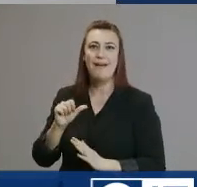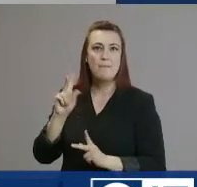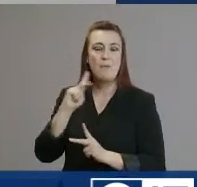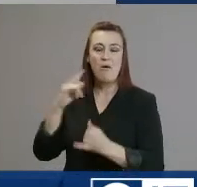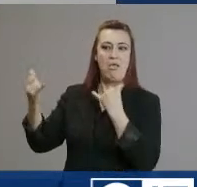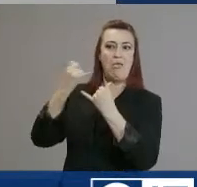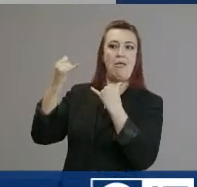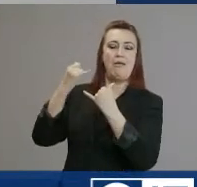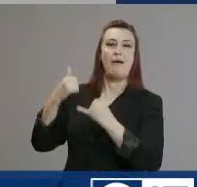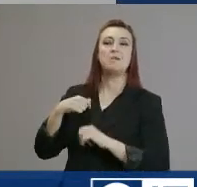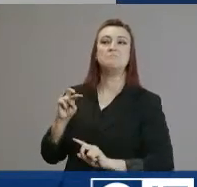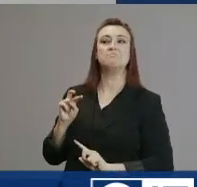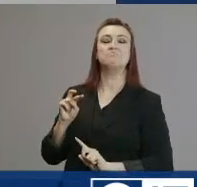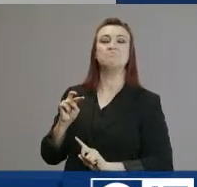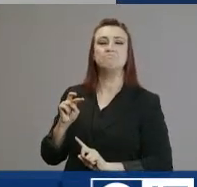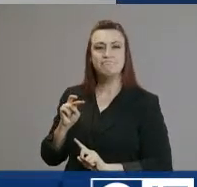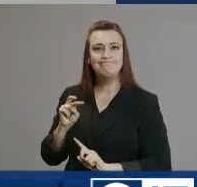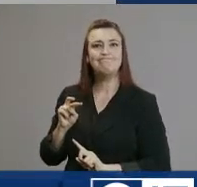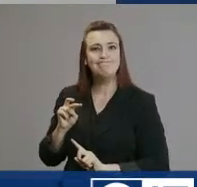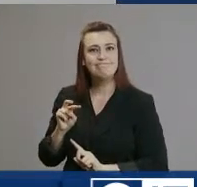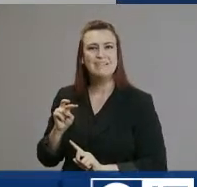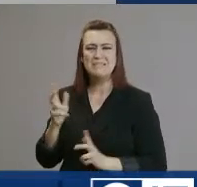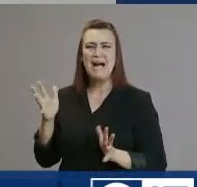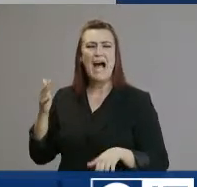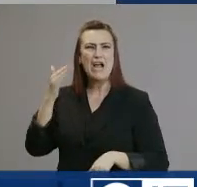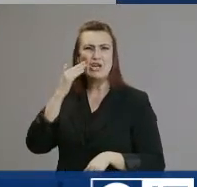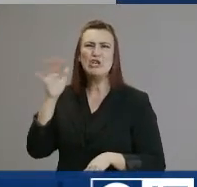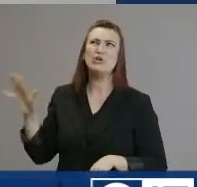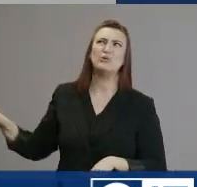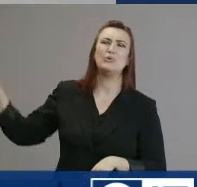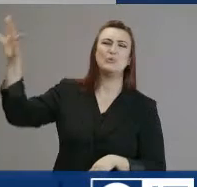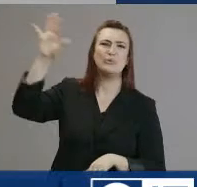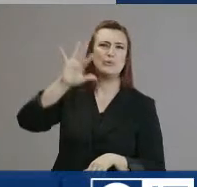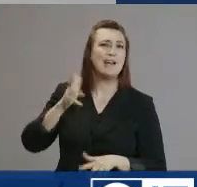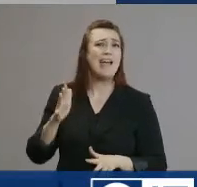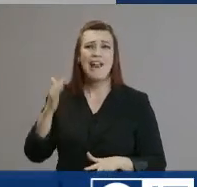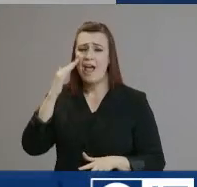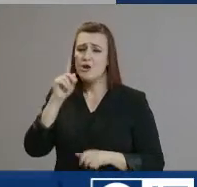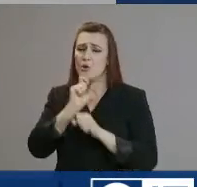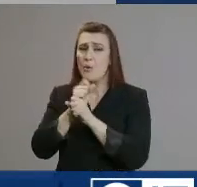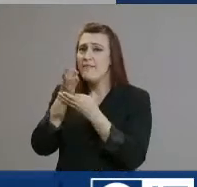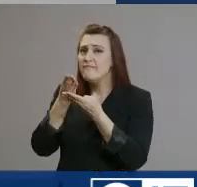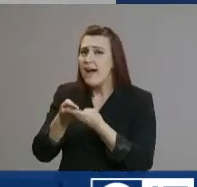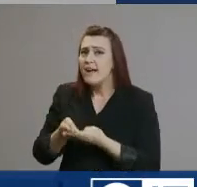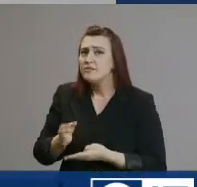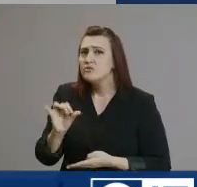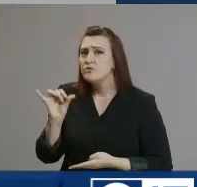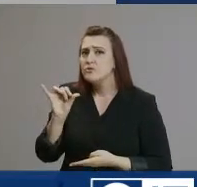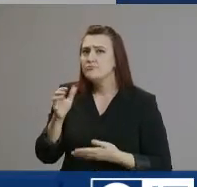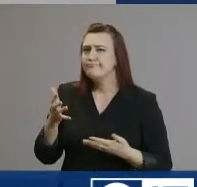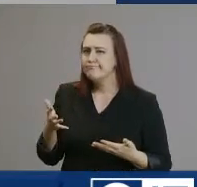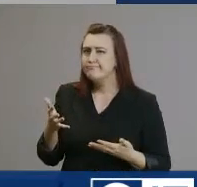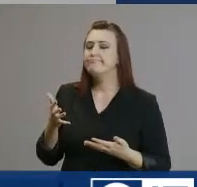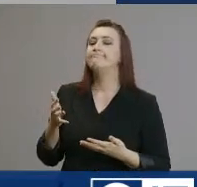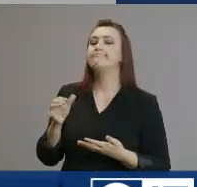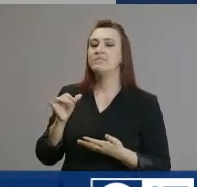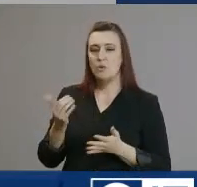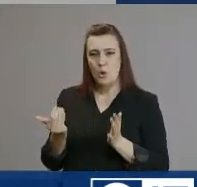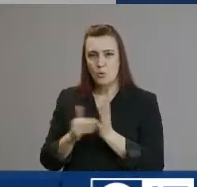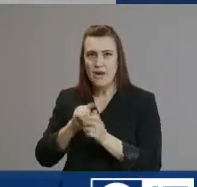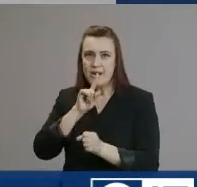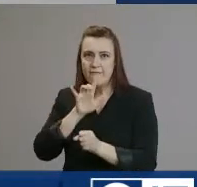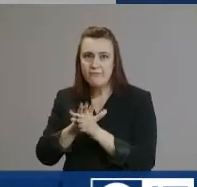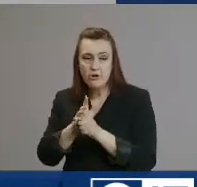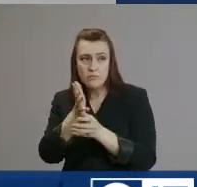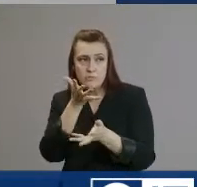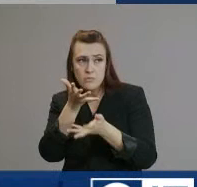I knew what the numbers were and what the facts were. We reconfirmed them with the hospitals, and now